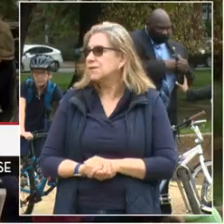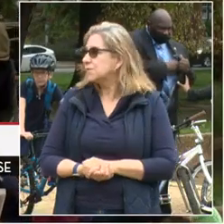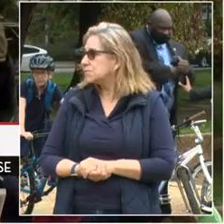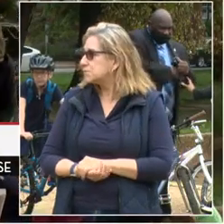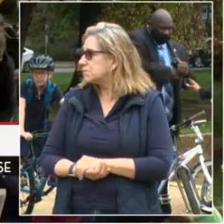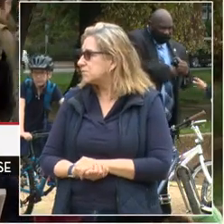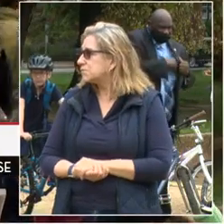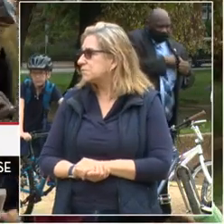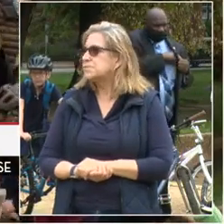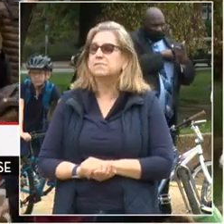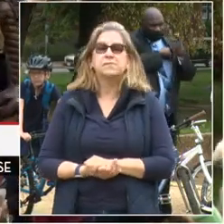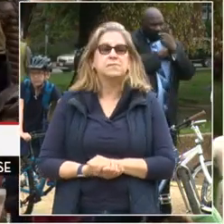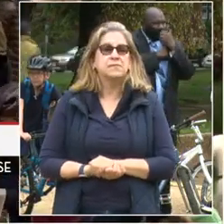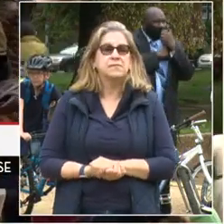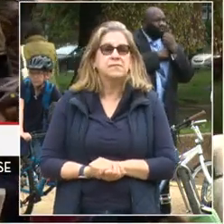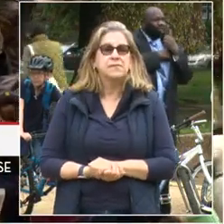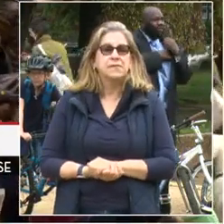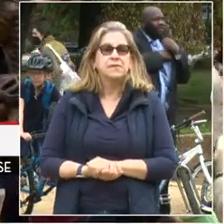School?